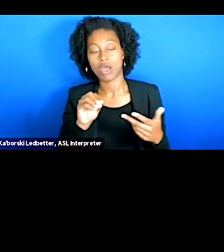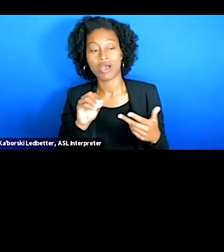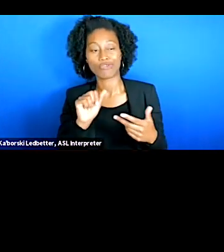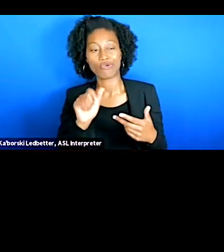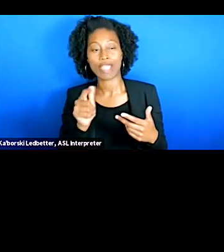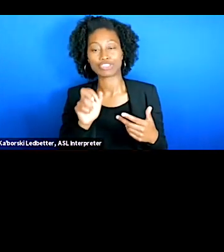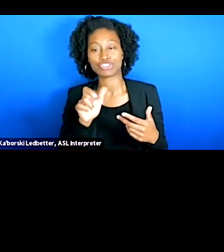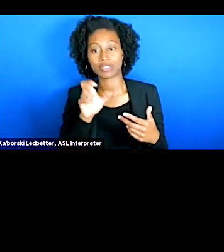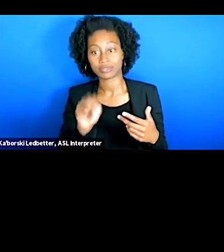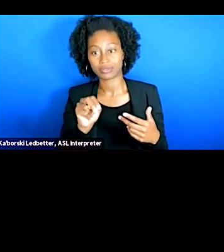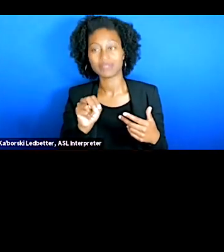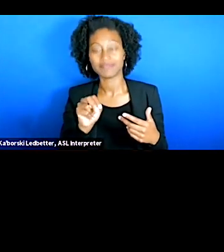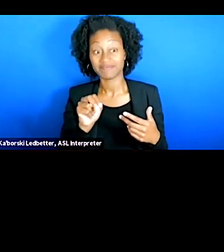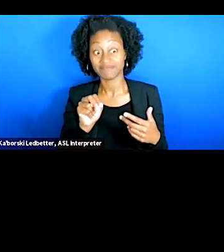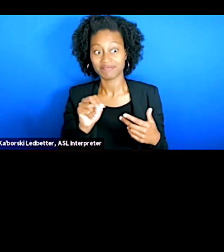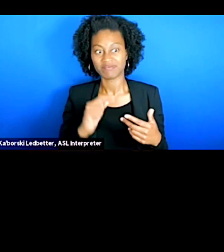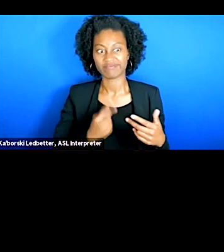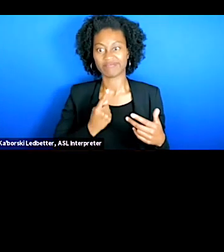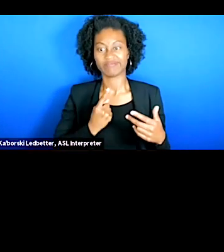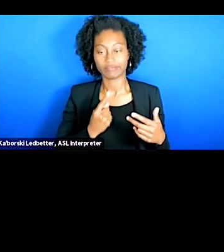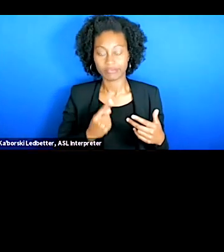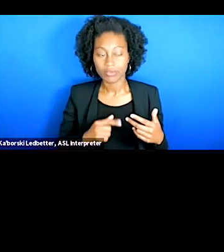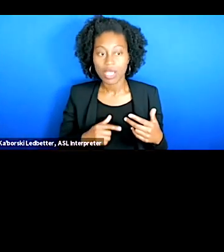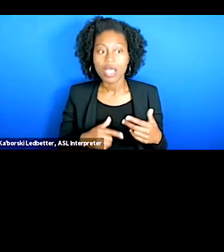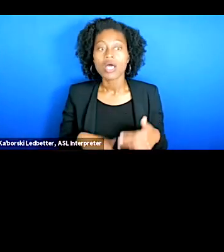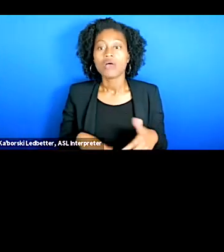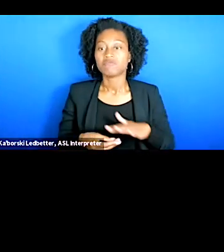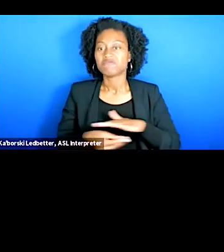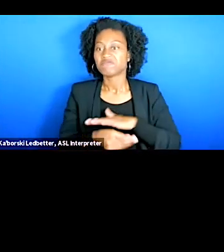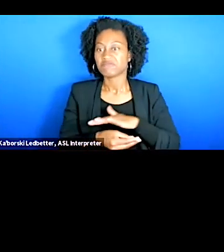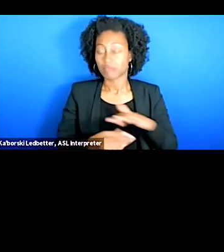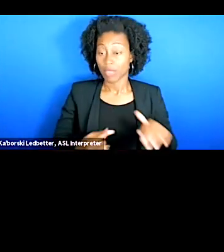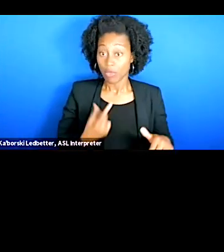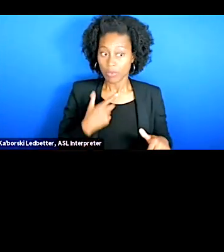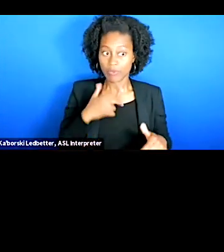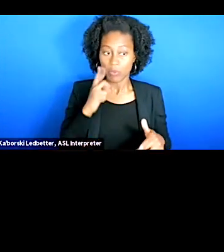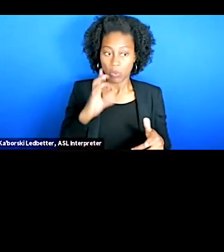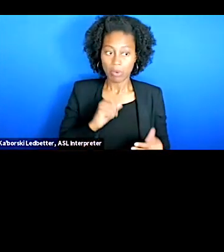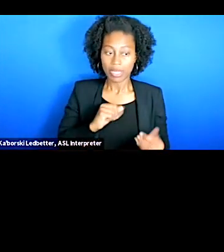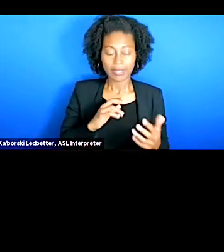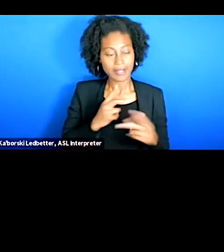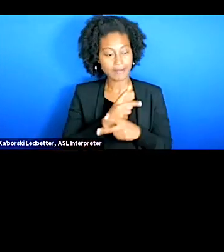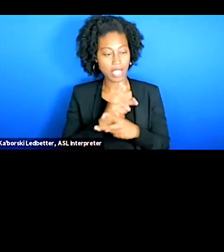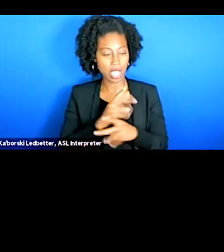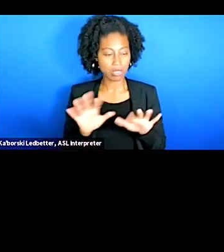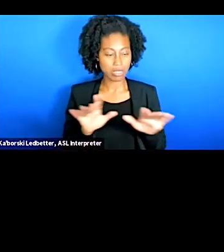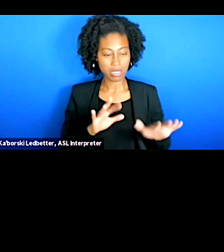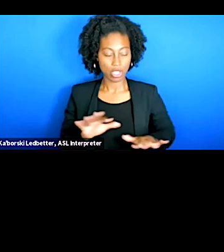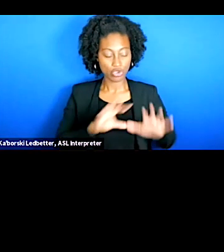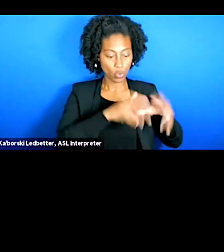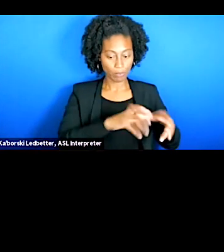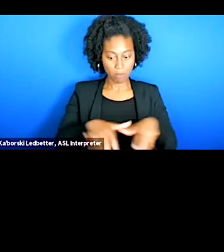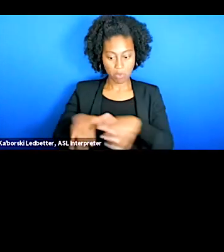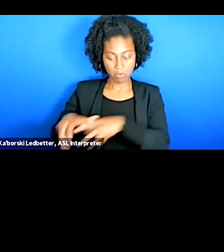for similarities and differences between the codes and started to group them accordingly. New terms were developed